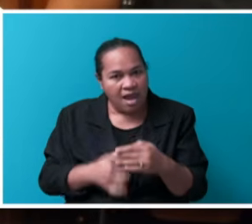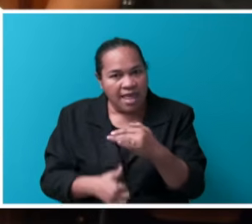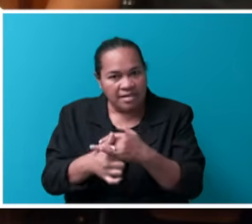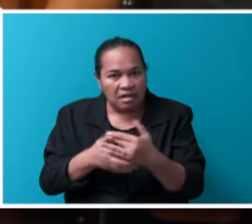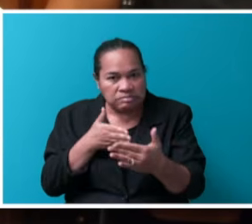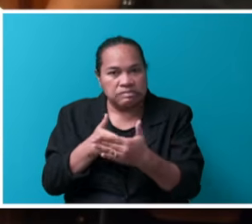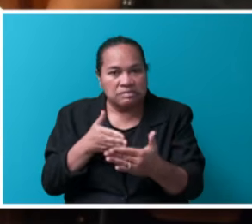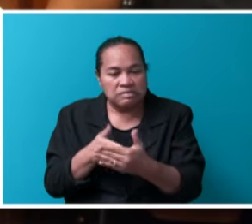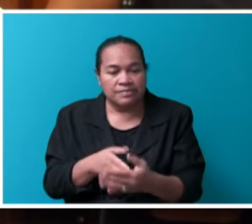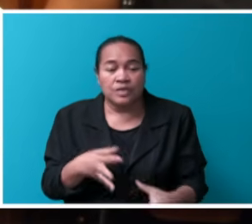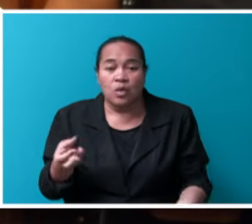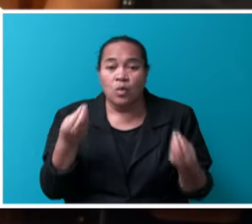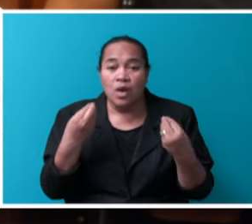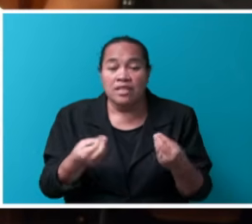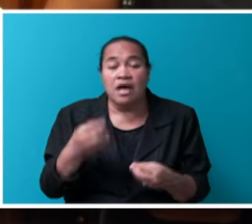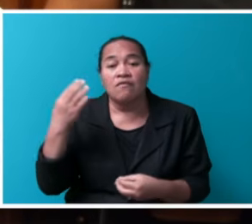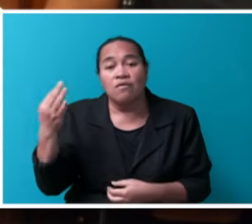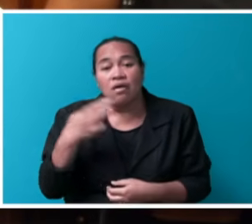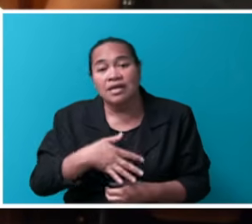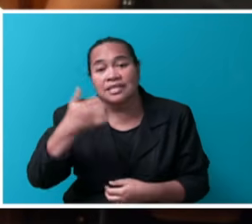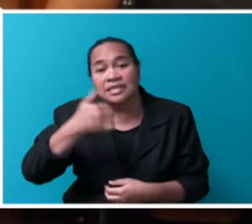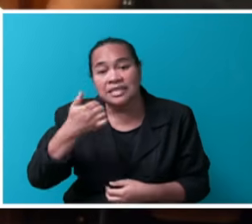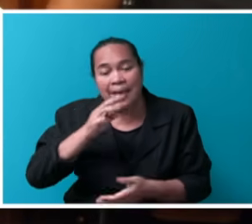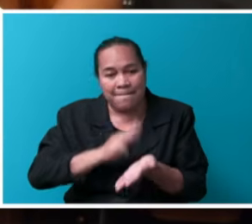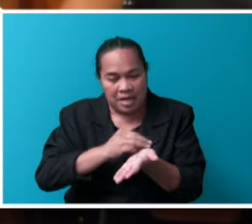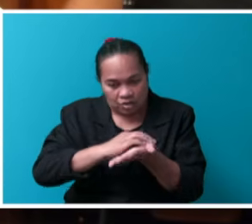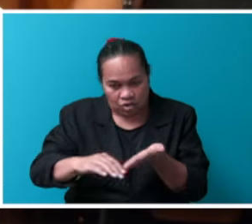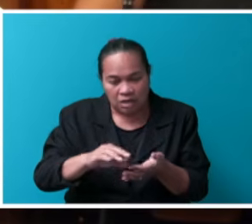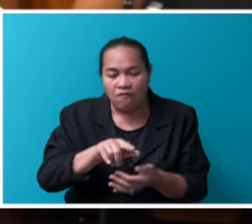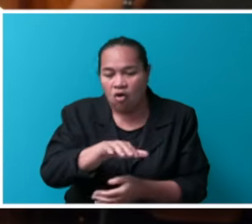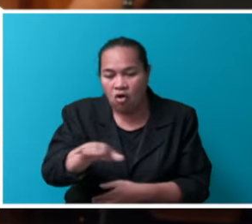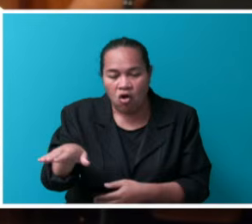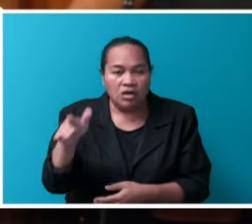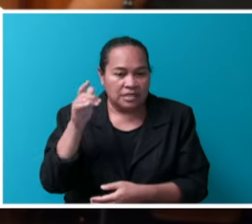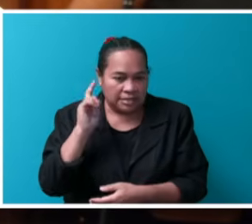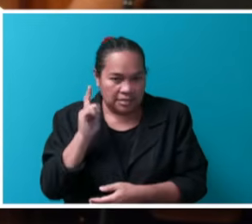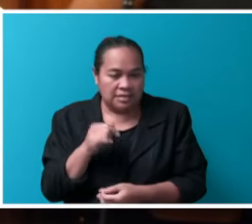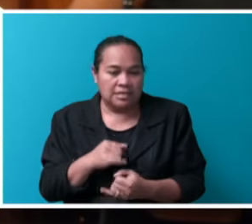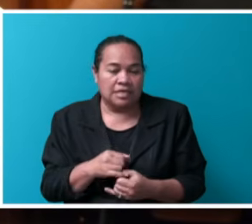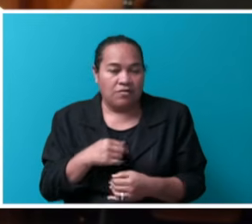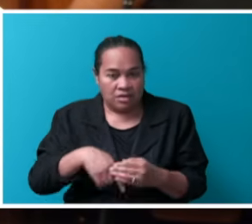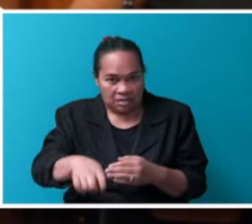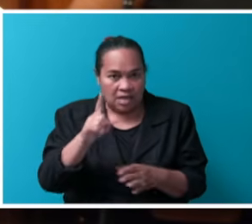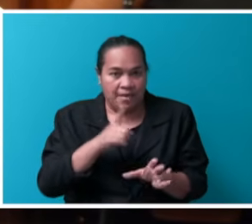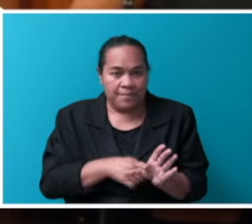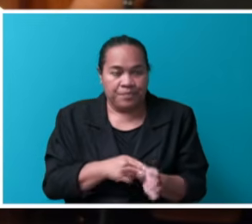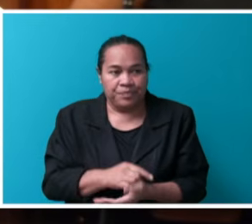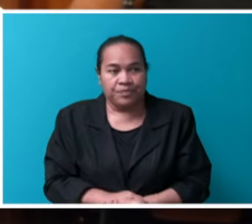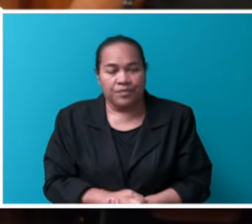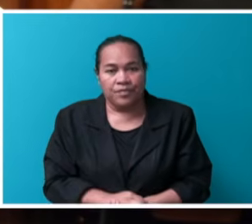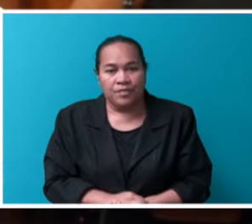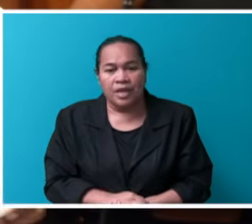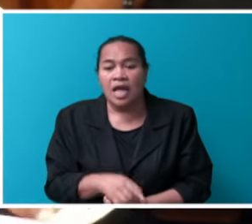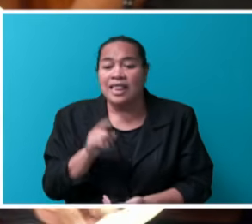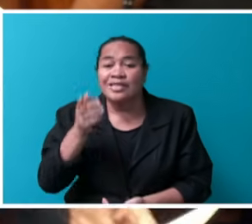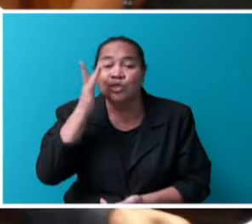A total of $416 million is allocated for teacher salaries in the upcoming financial year. Mr. Speaker said the school